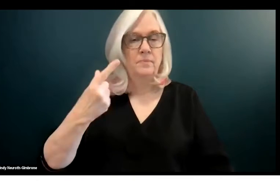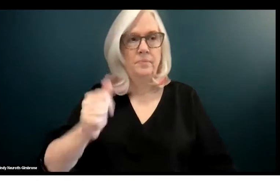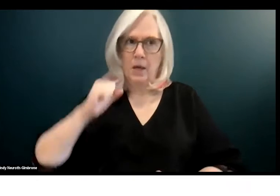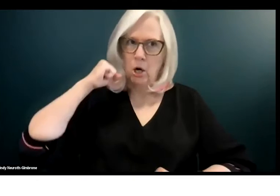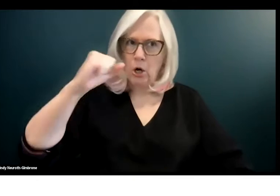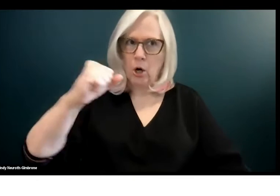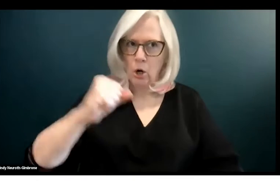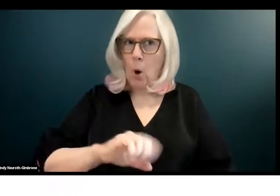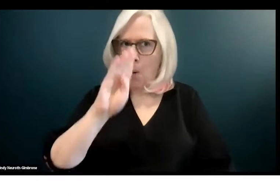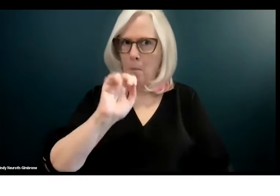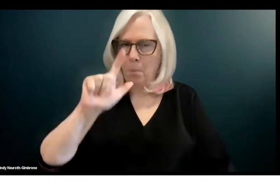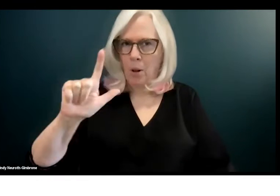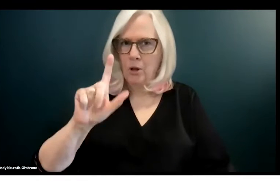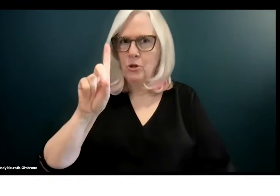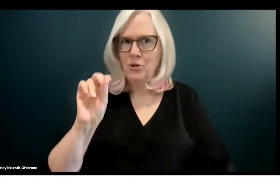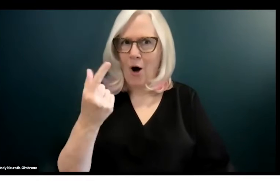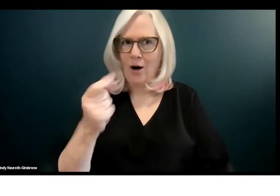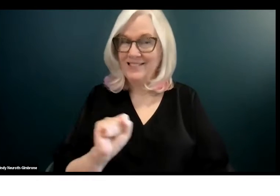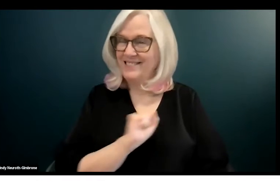Bulldogs, won Natty last year,